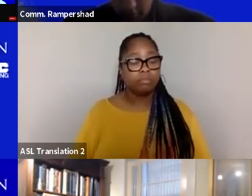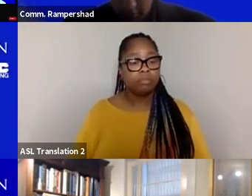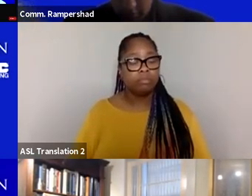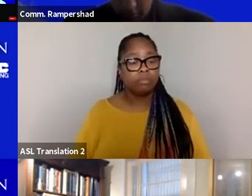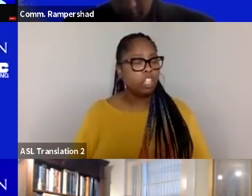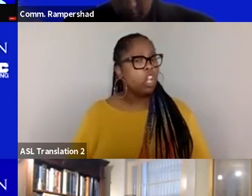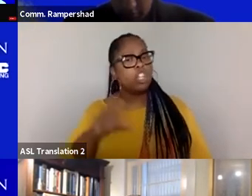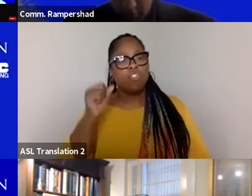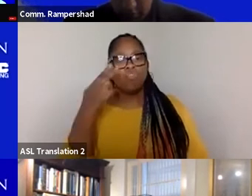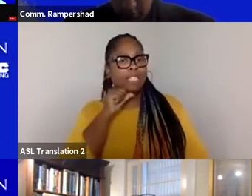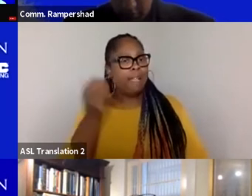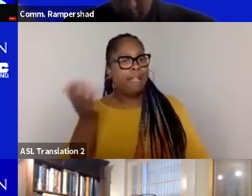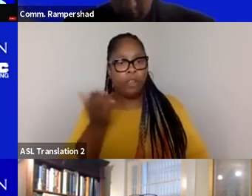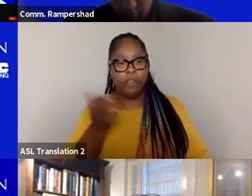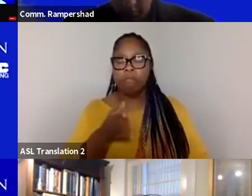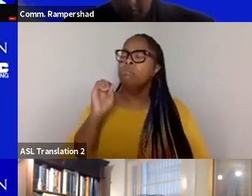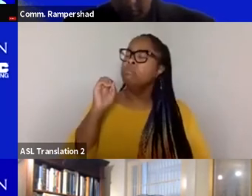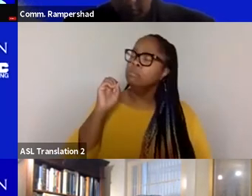She's not here. All right.